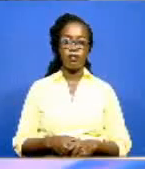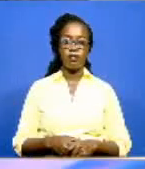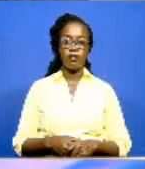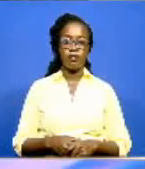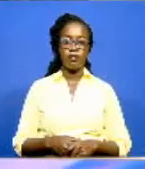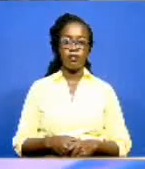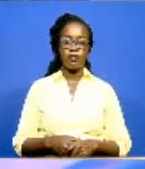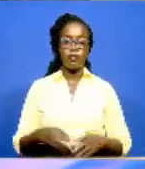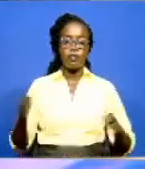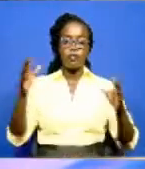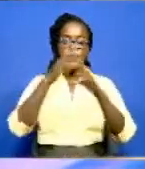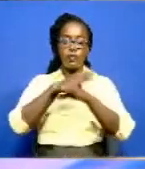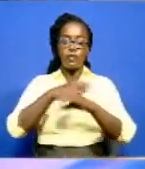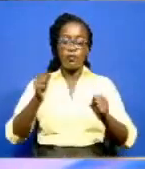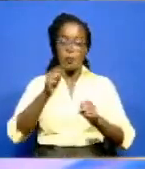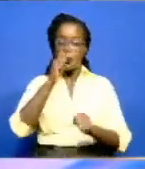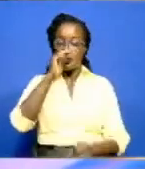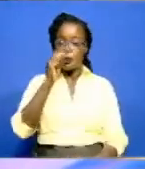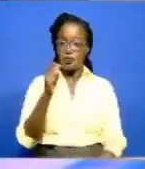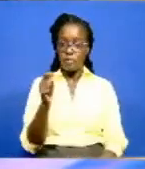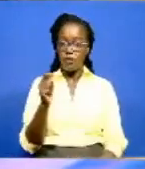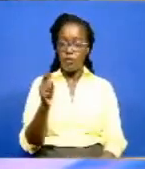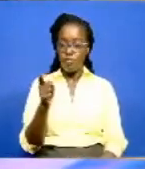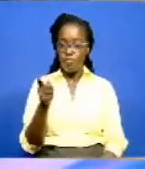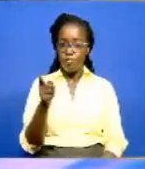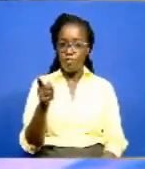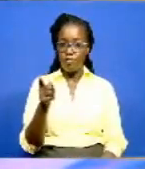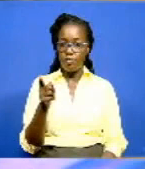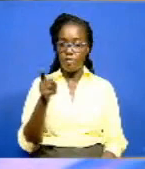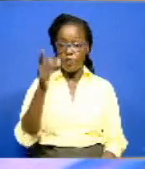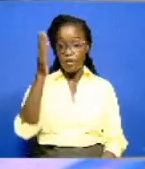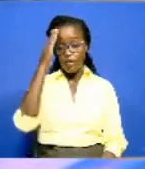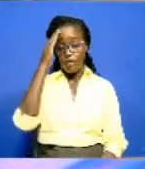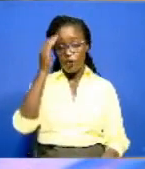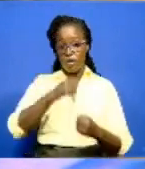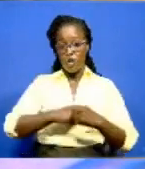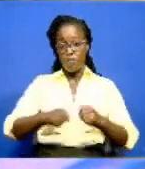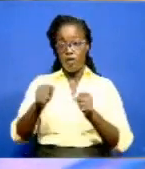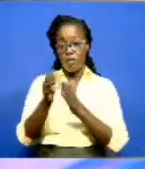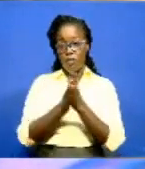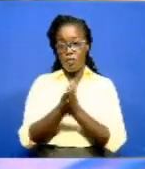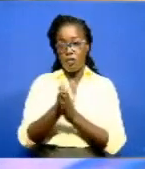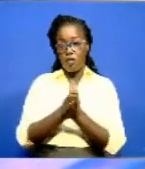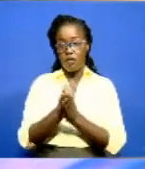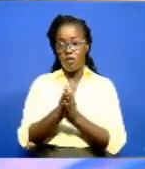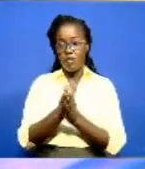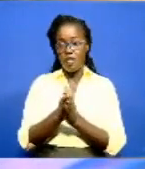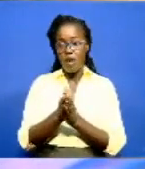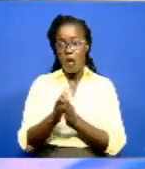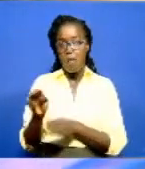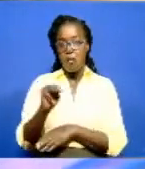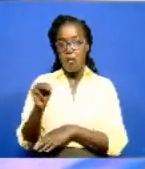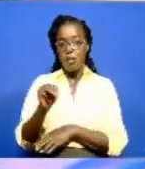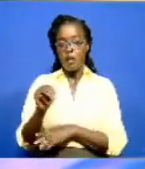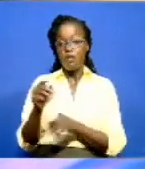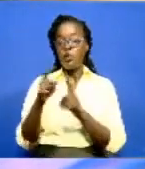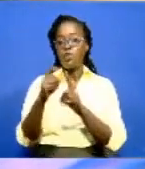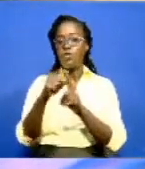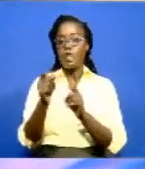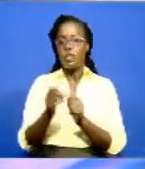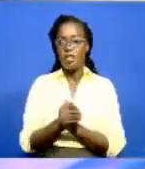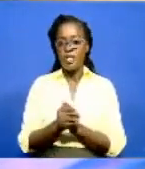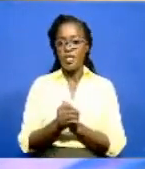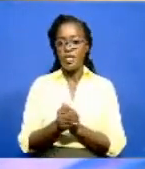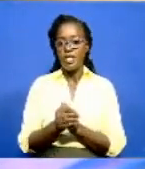The late Tanzanian President John Pombe Magufuli was known for his ability to motivate millions with his words and quotes. Magufuli, who